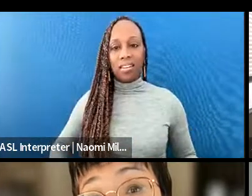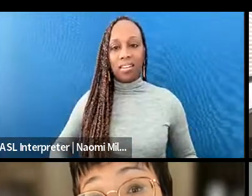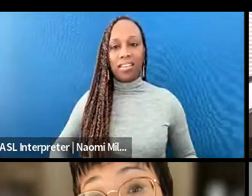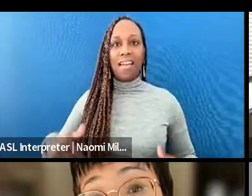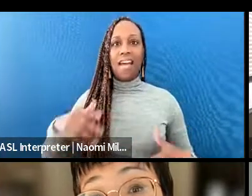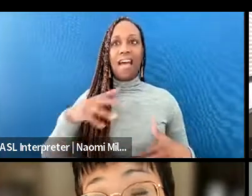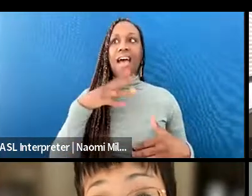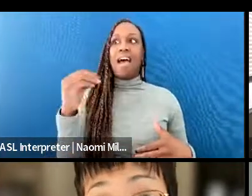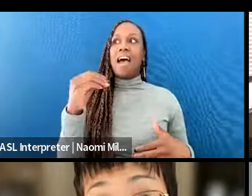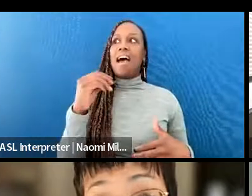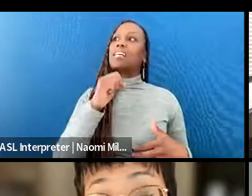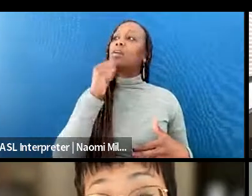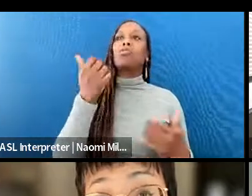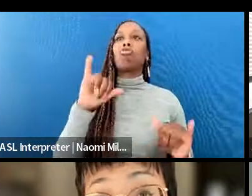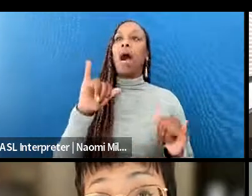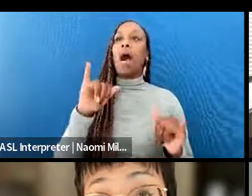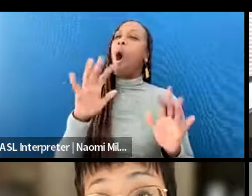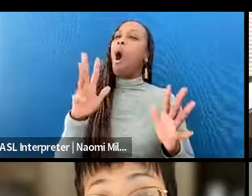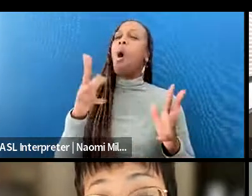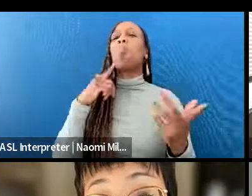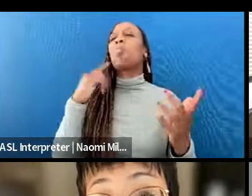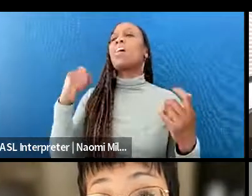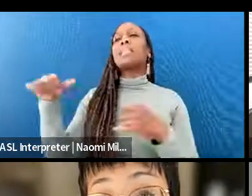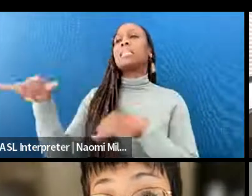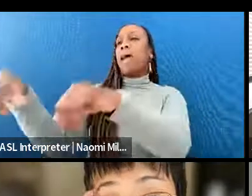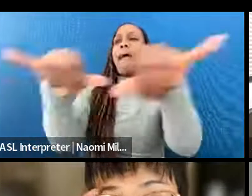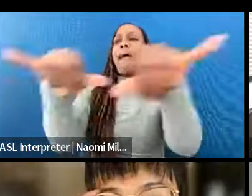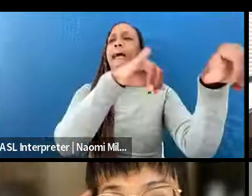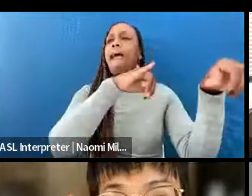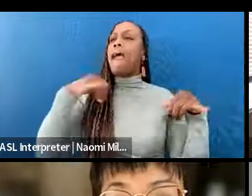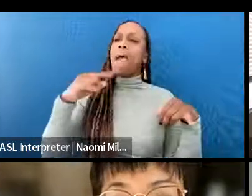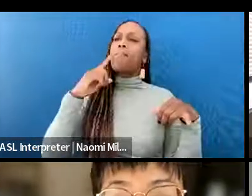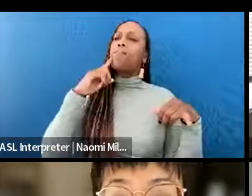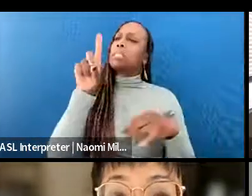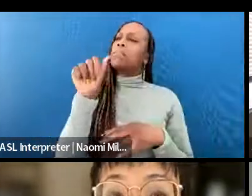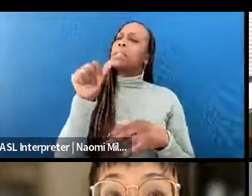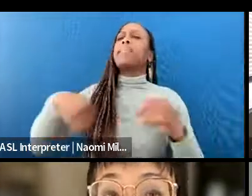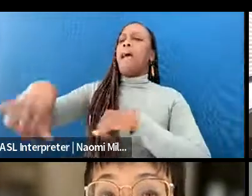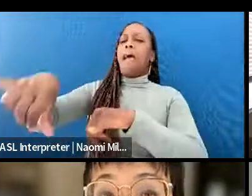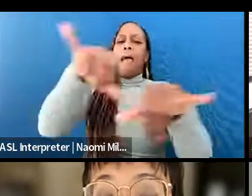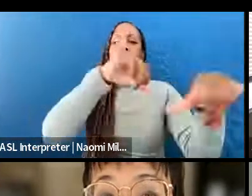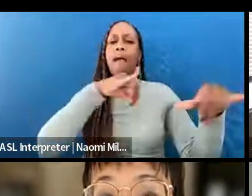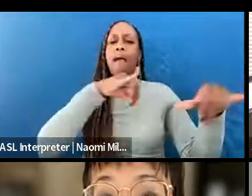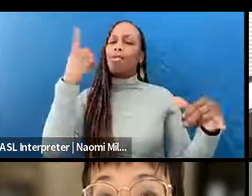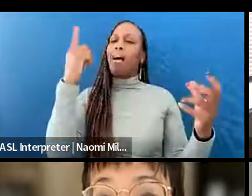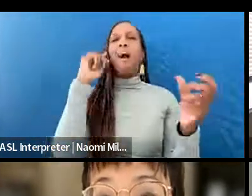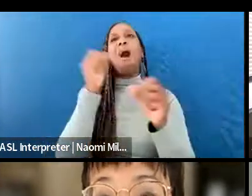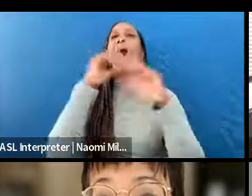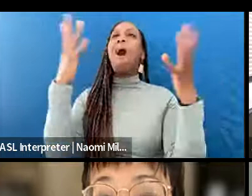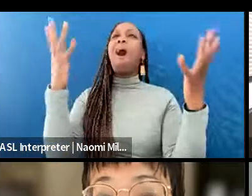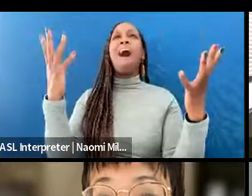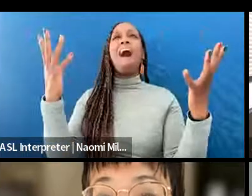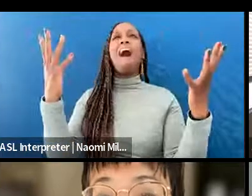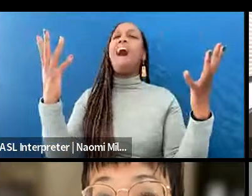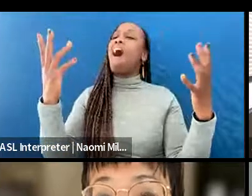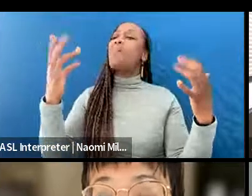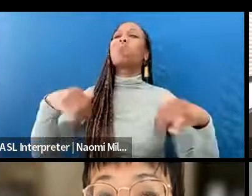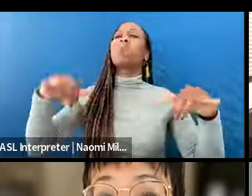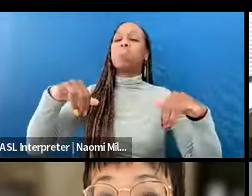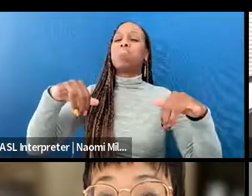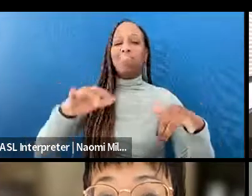don't sort of try to flatten the experience of disability to some kind of fairy tale commonality that doesn't